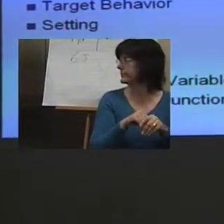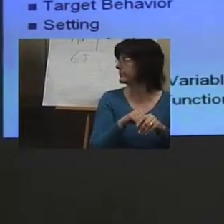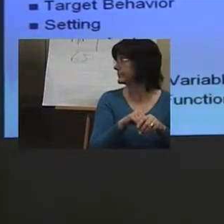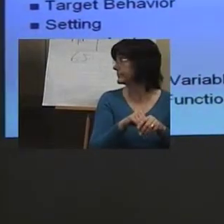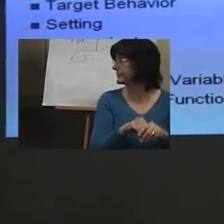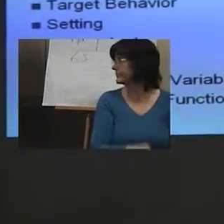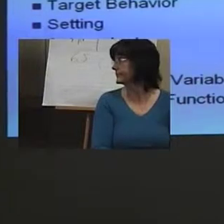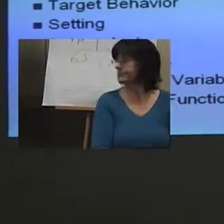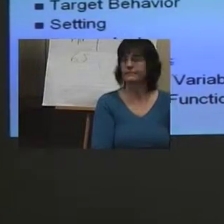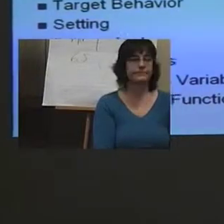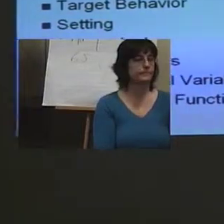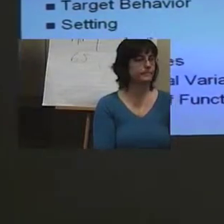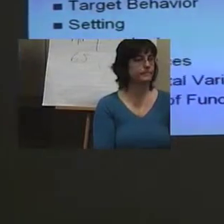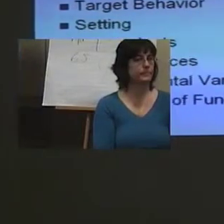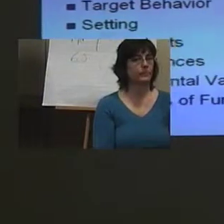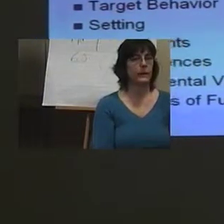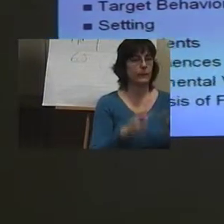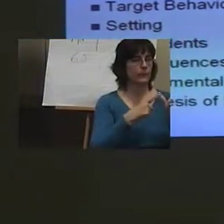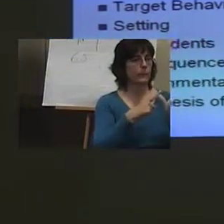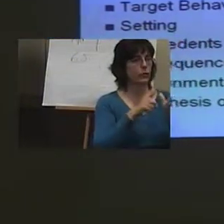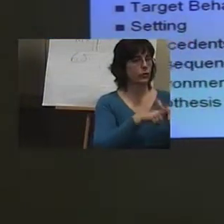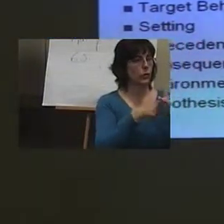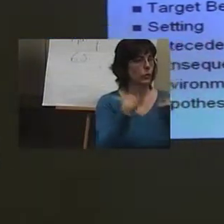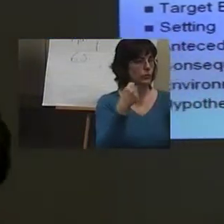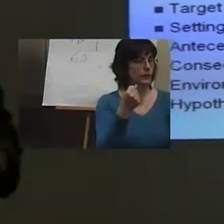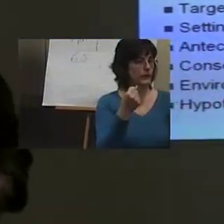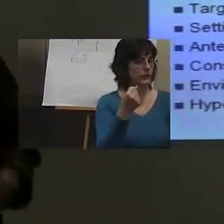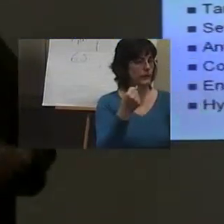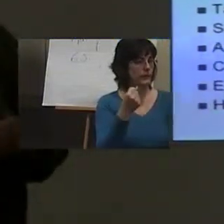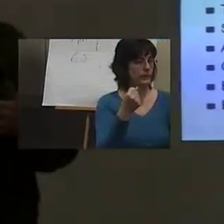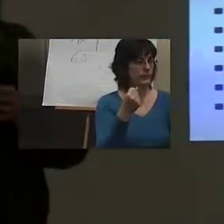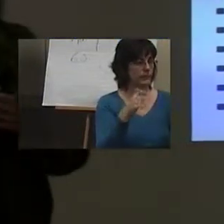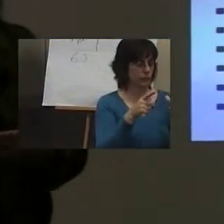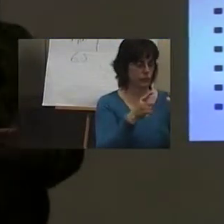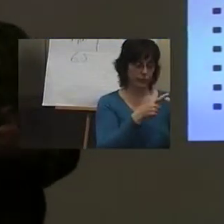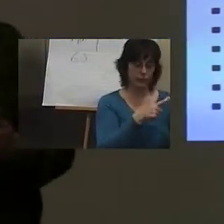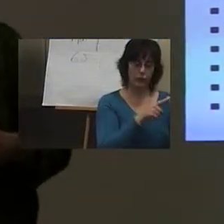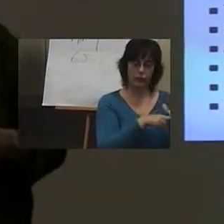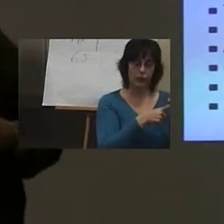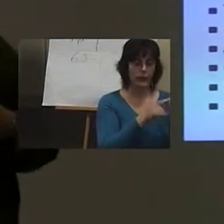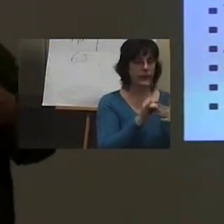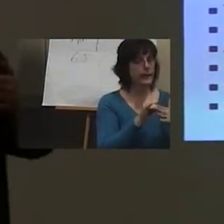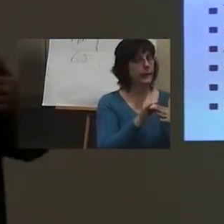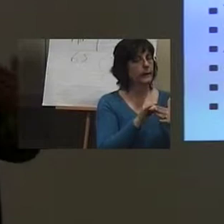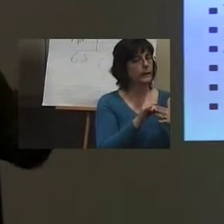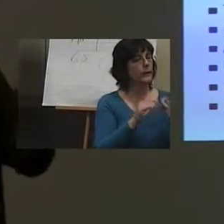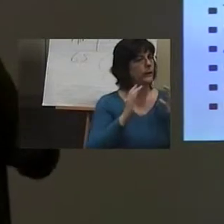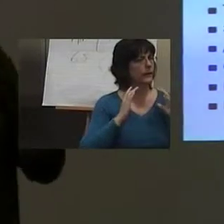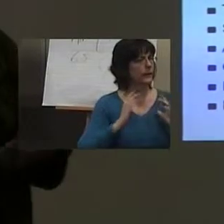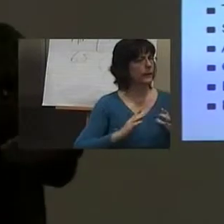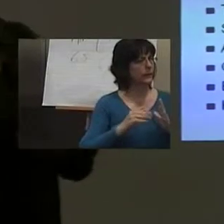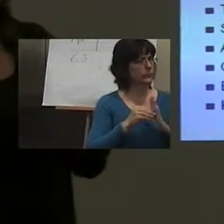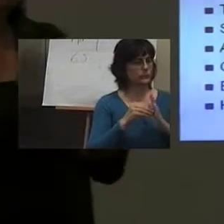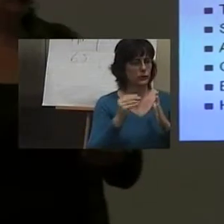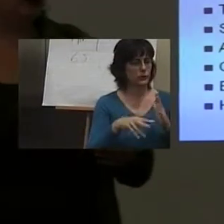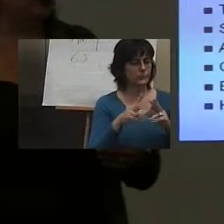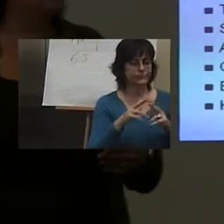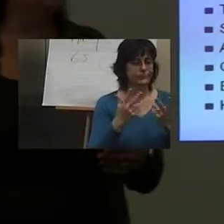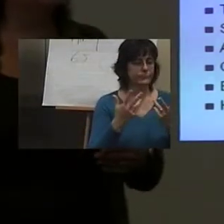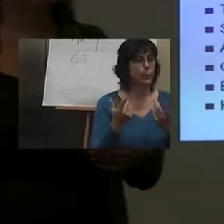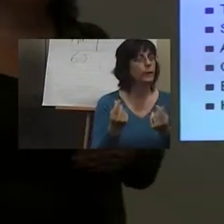Okay? Always start with strengths perspective. What is the client or student